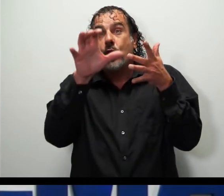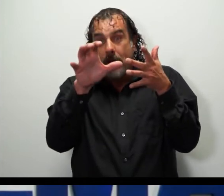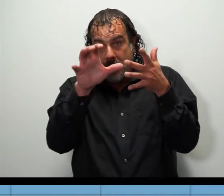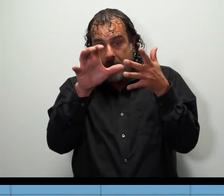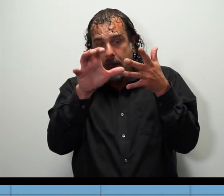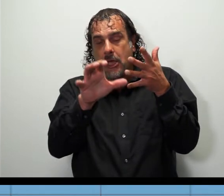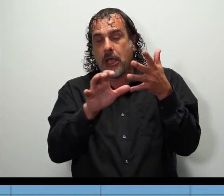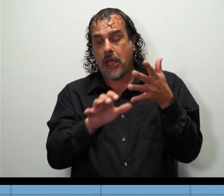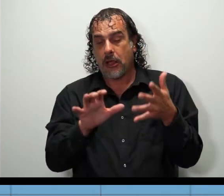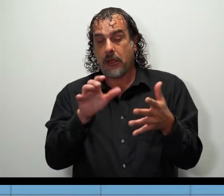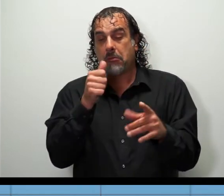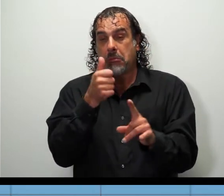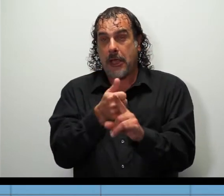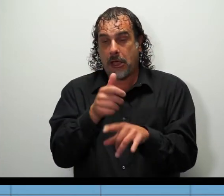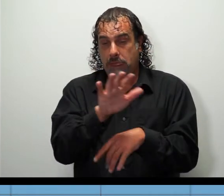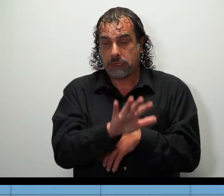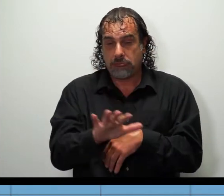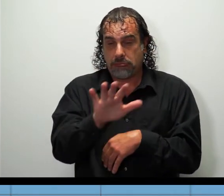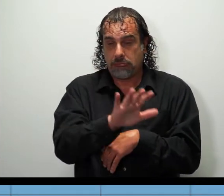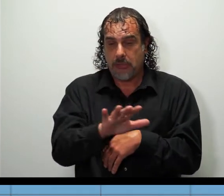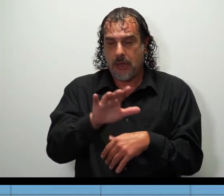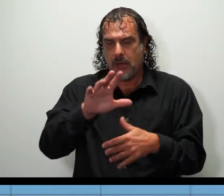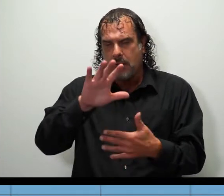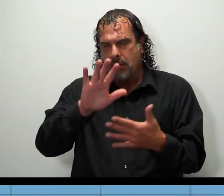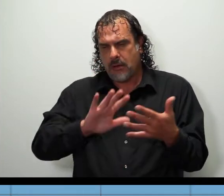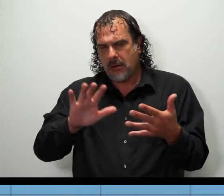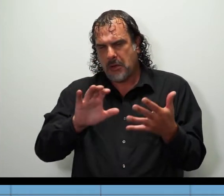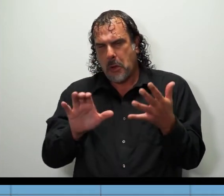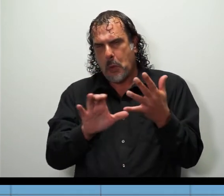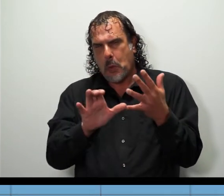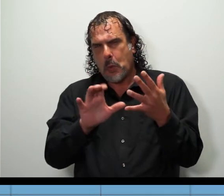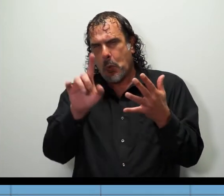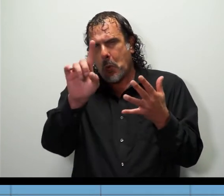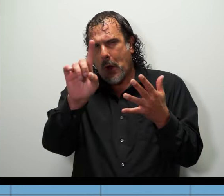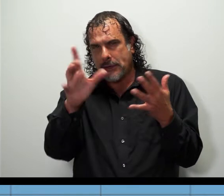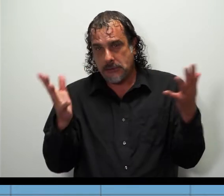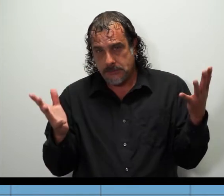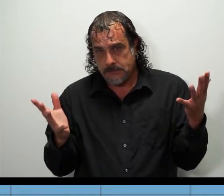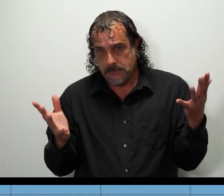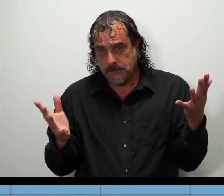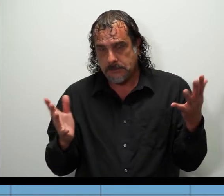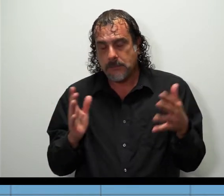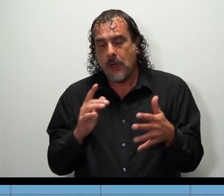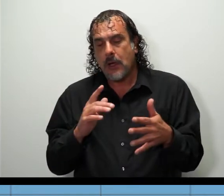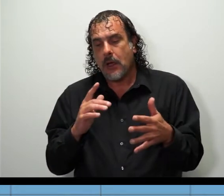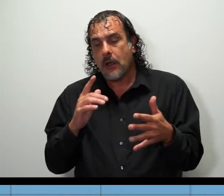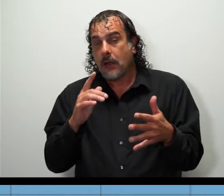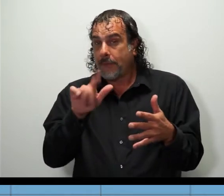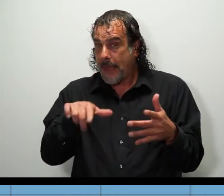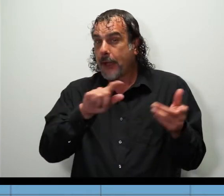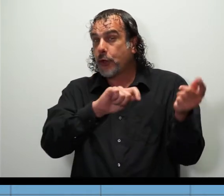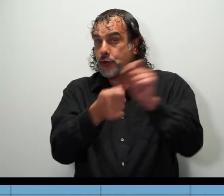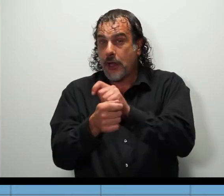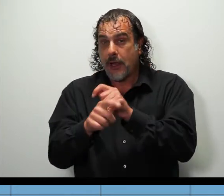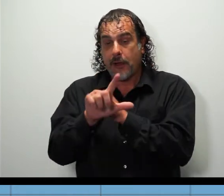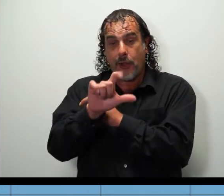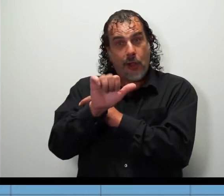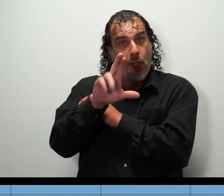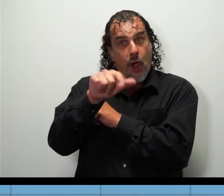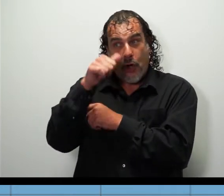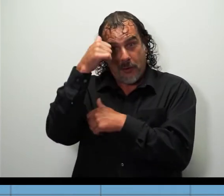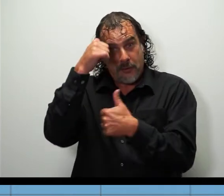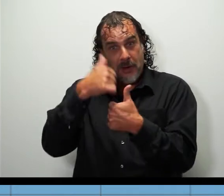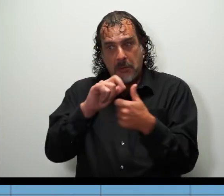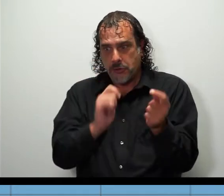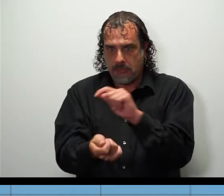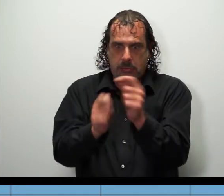storm and make landfall somewhere in the neighborhood of a low-end Category 1. But again, all of that could change. We saw what happened with Laura, and we must